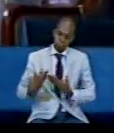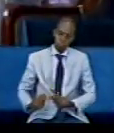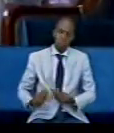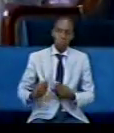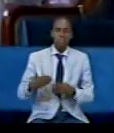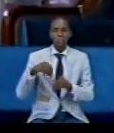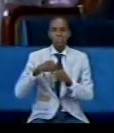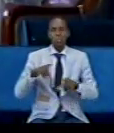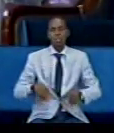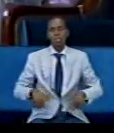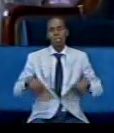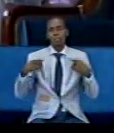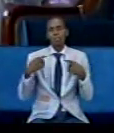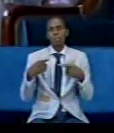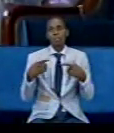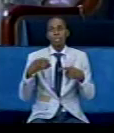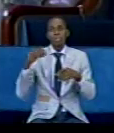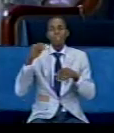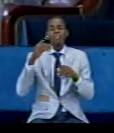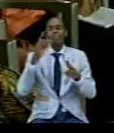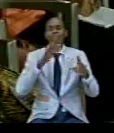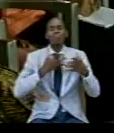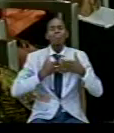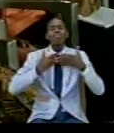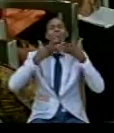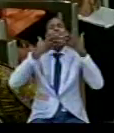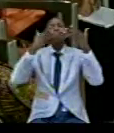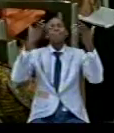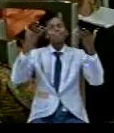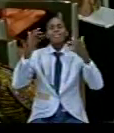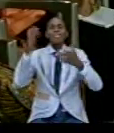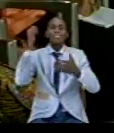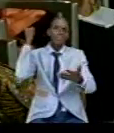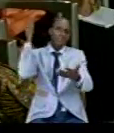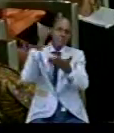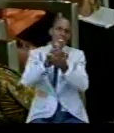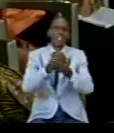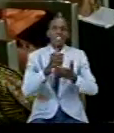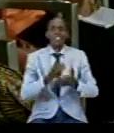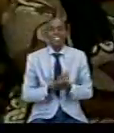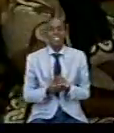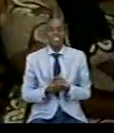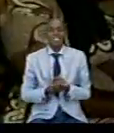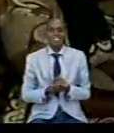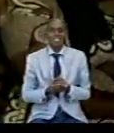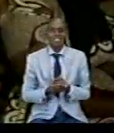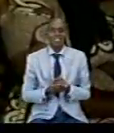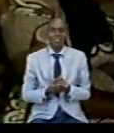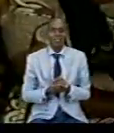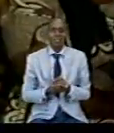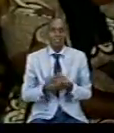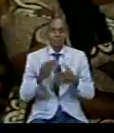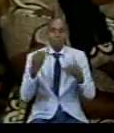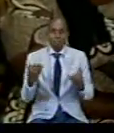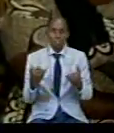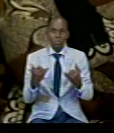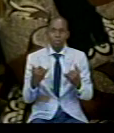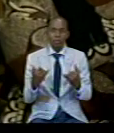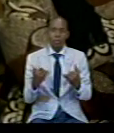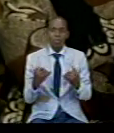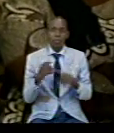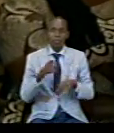Kwara state, amen. heads bowed and